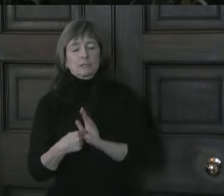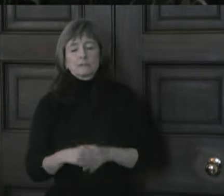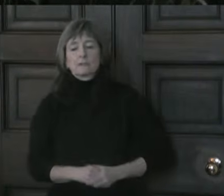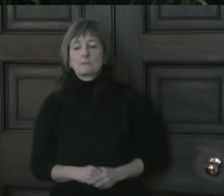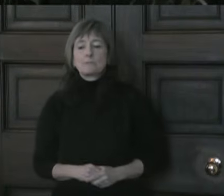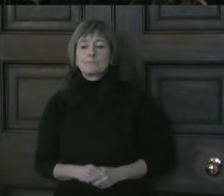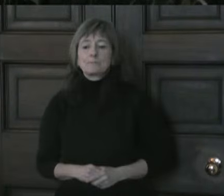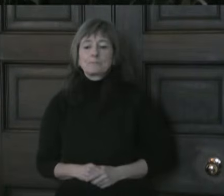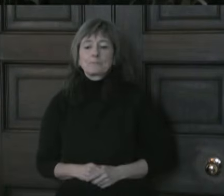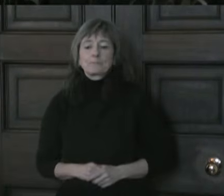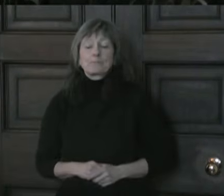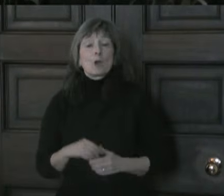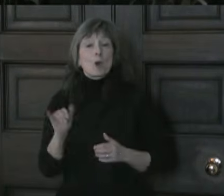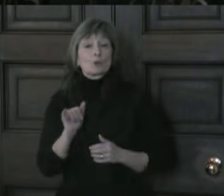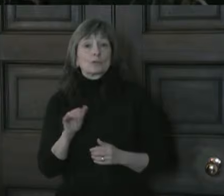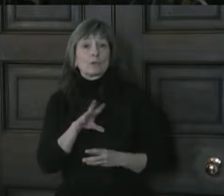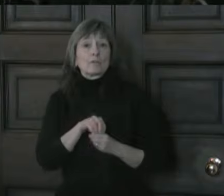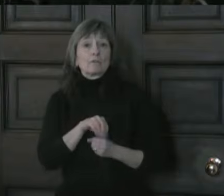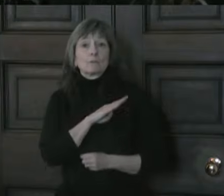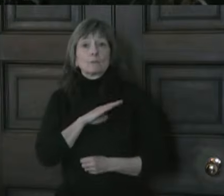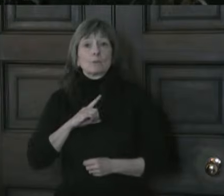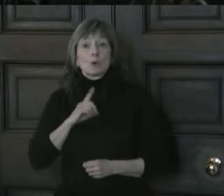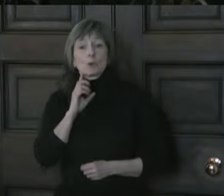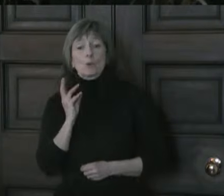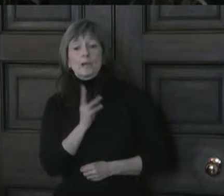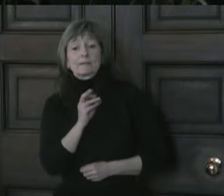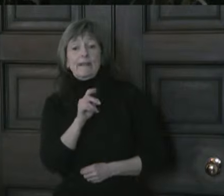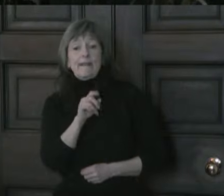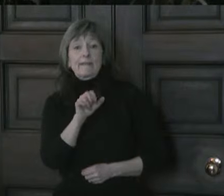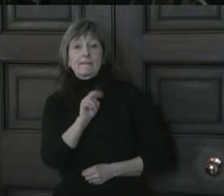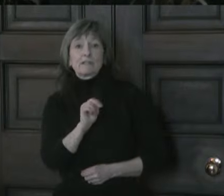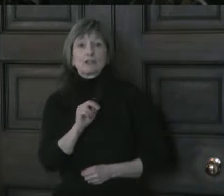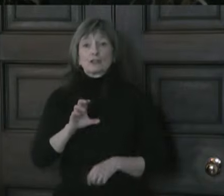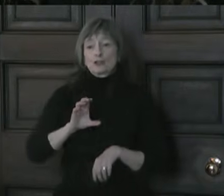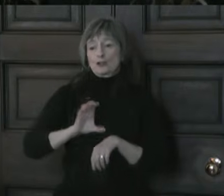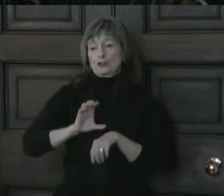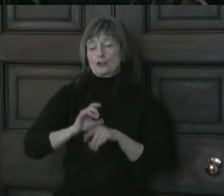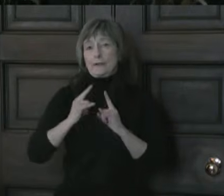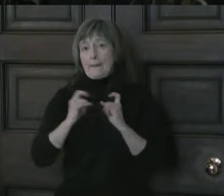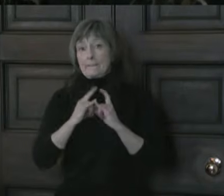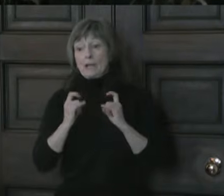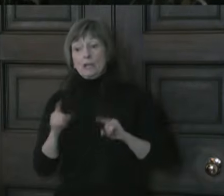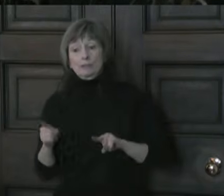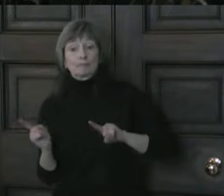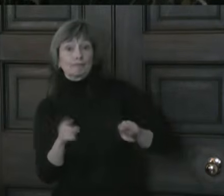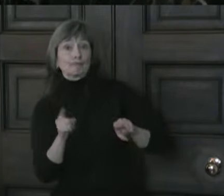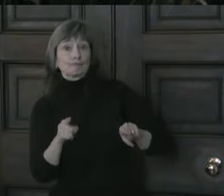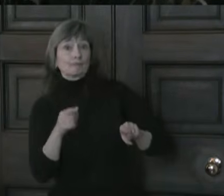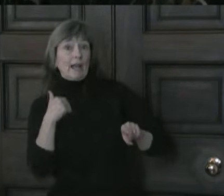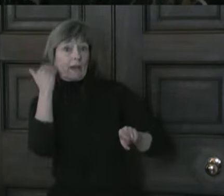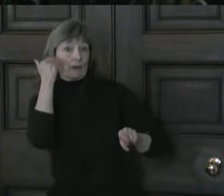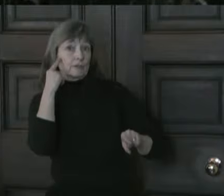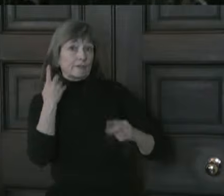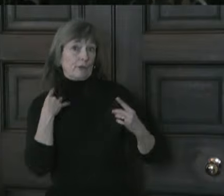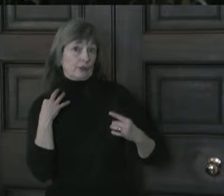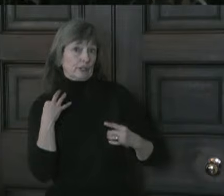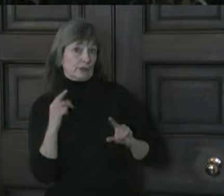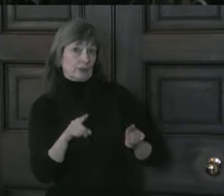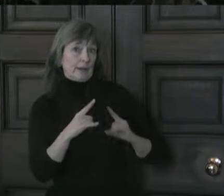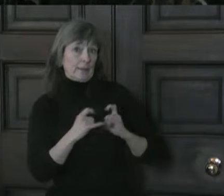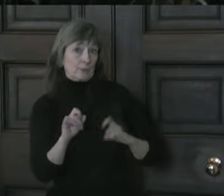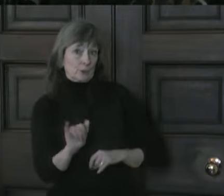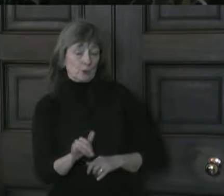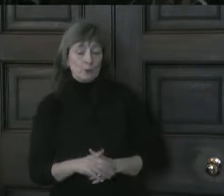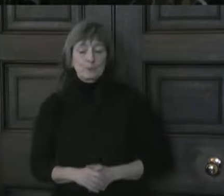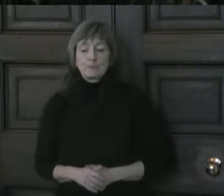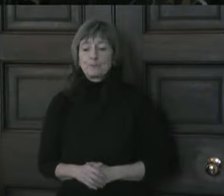also served on the board of West Haven United Church Camp and attended camp as an adult volunteer. Her